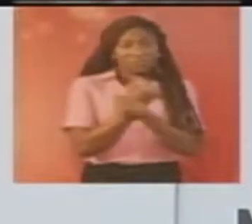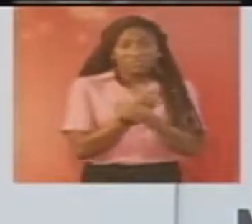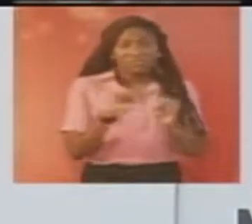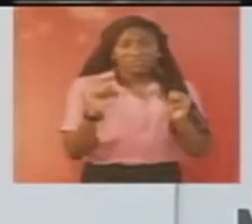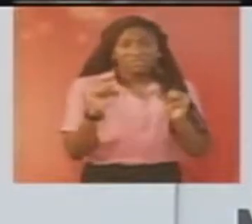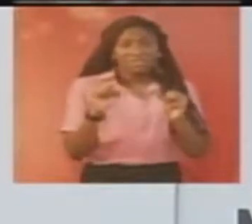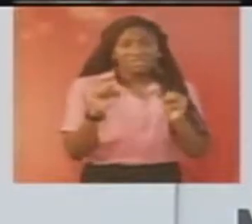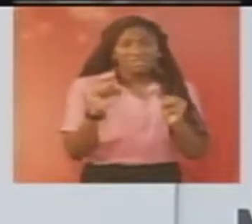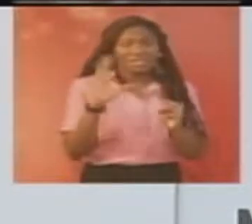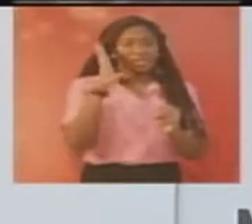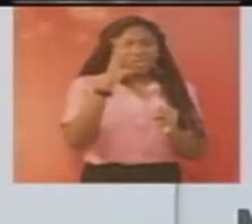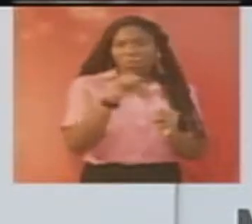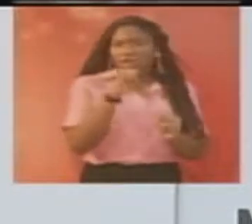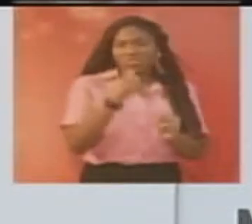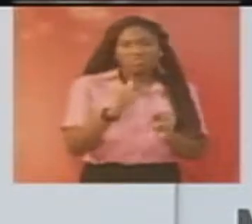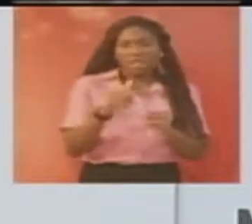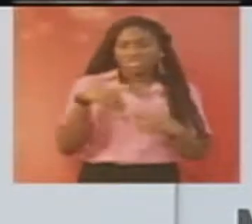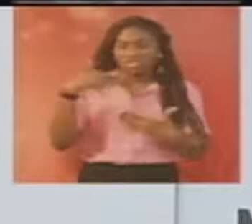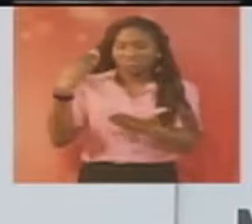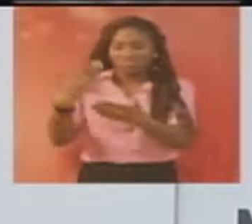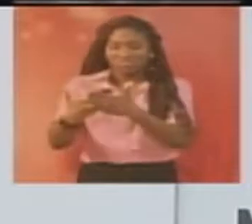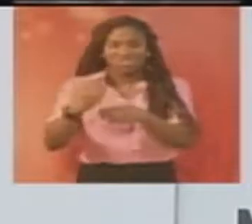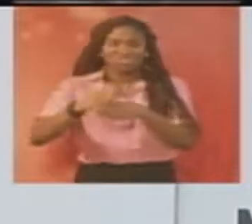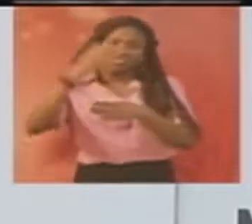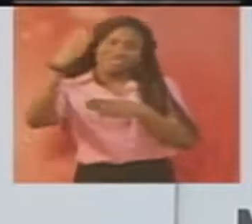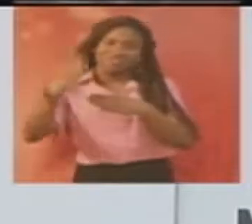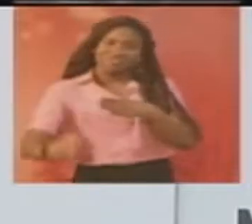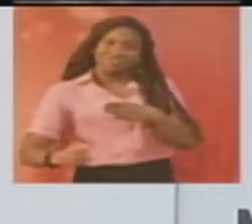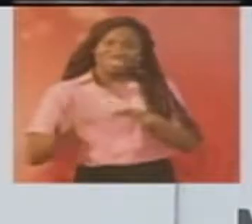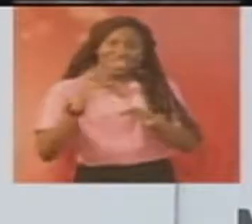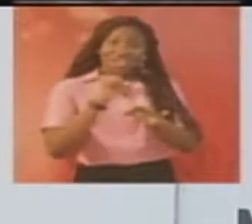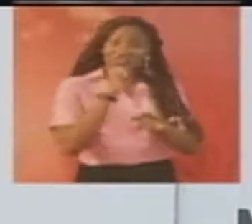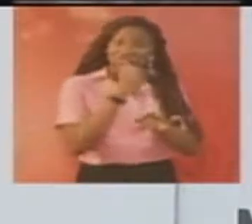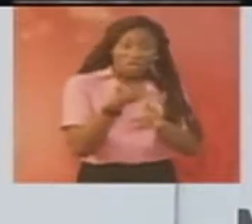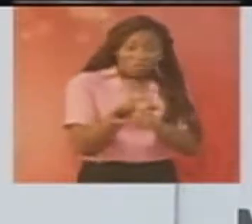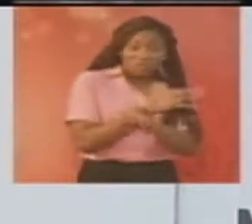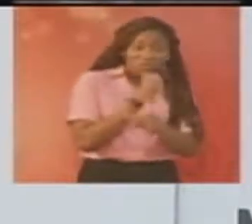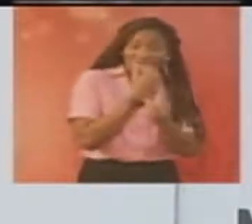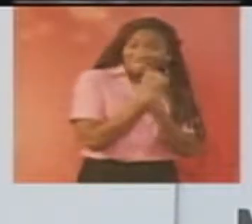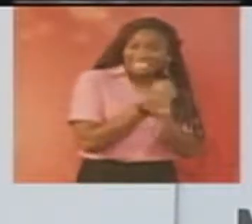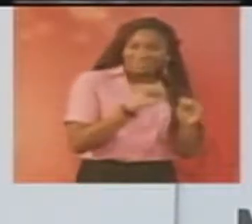people for the phase 3 trials if they weren't confident that they